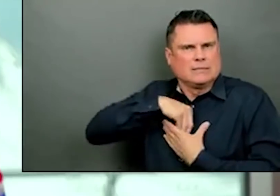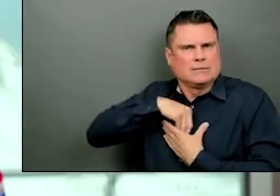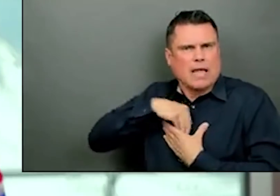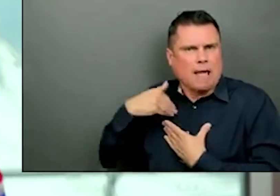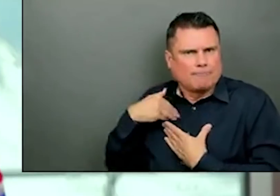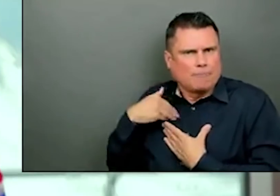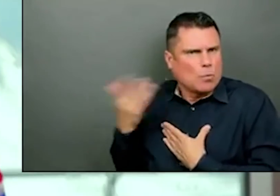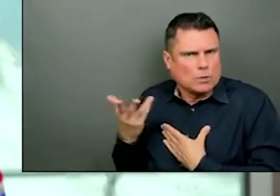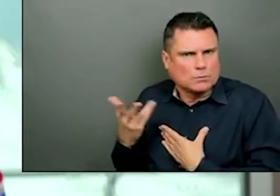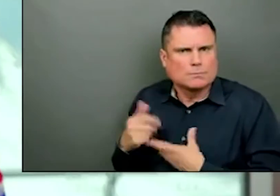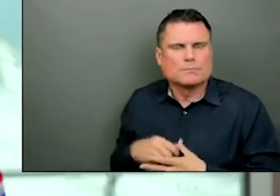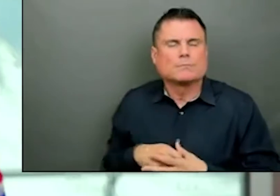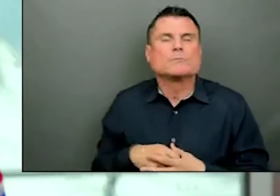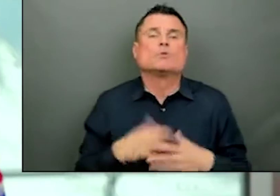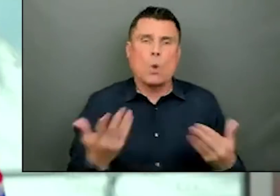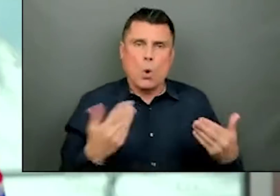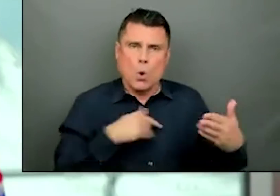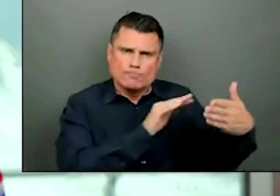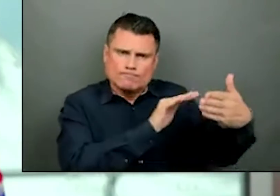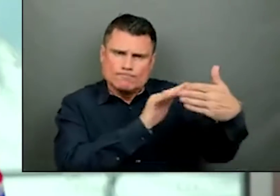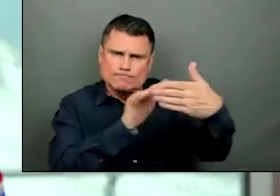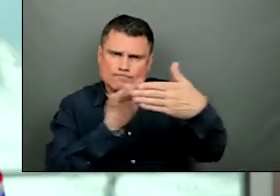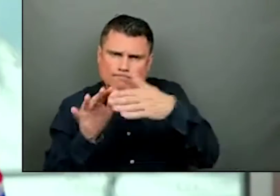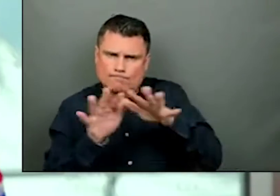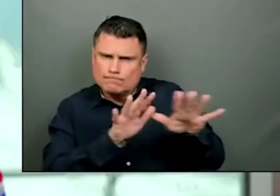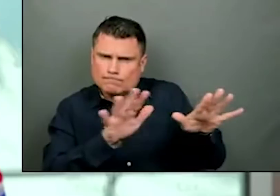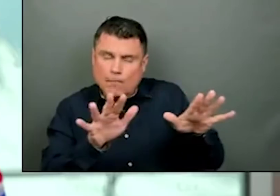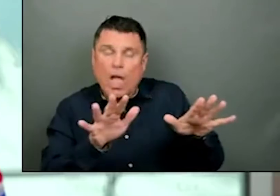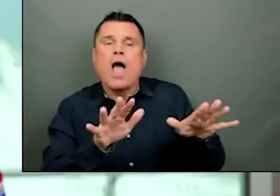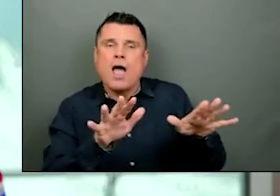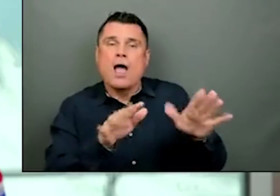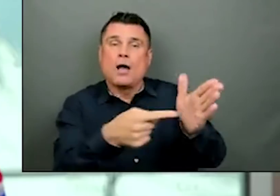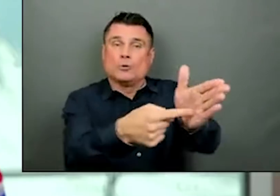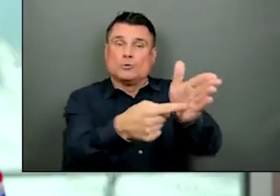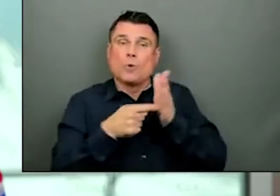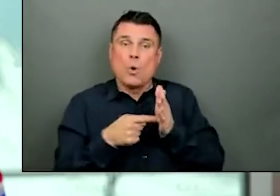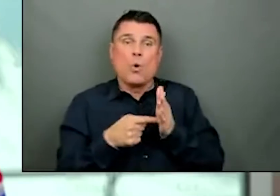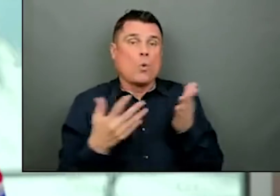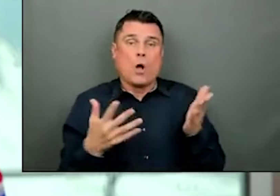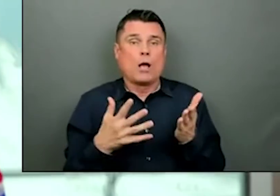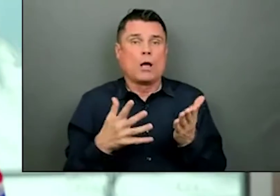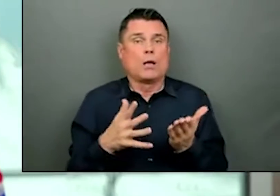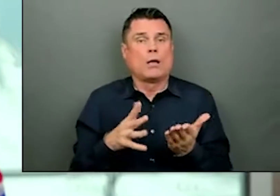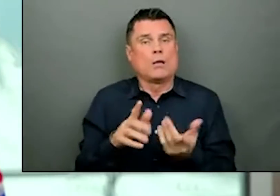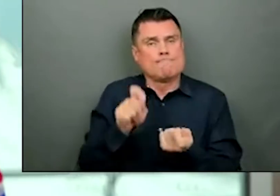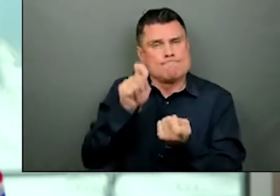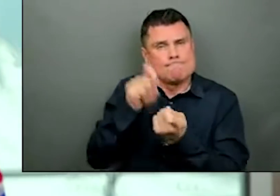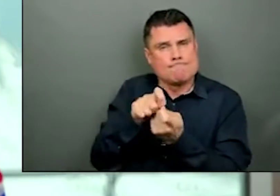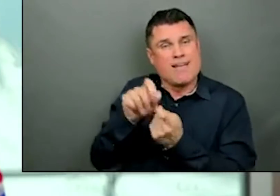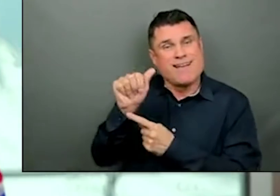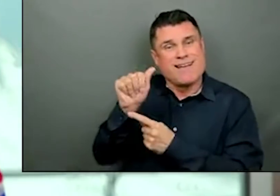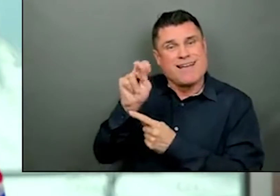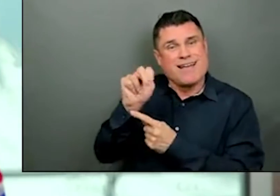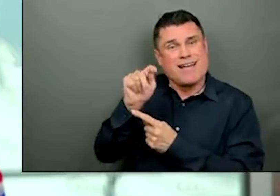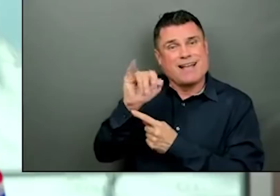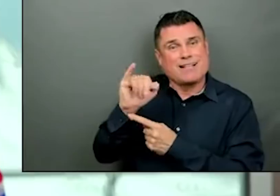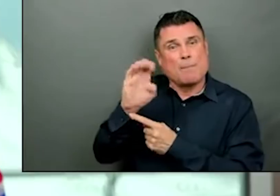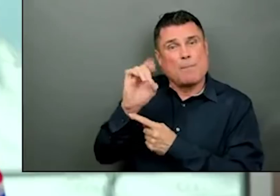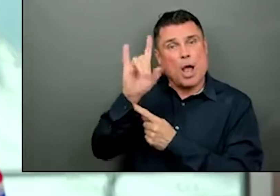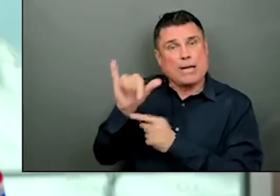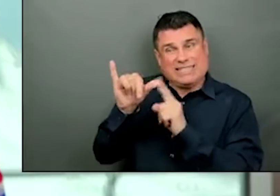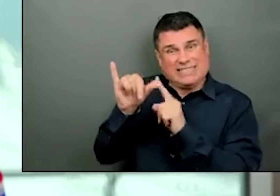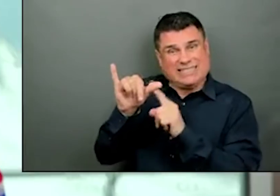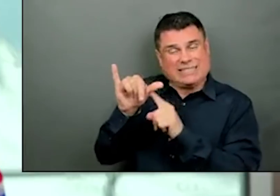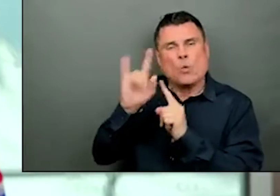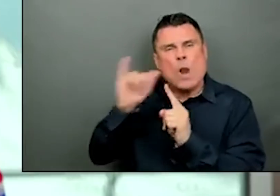effectiveness studies that we have is that regardless of antibody levels, there's a very high protection in seniors,